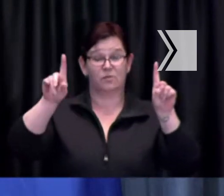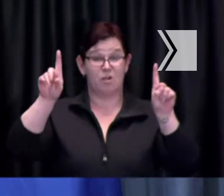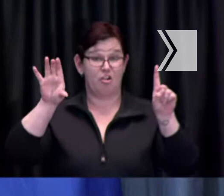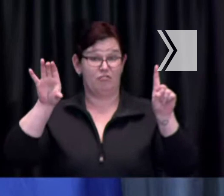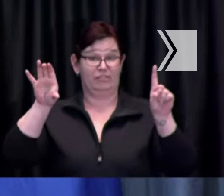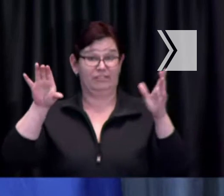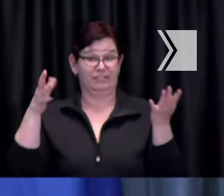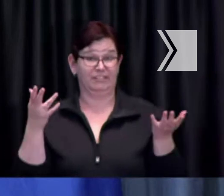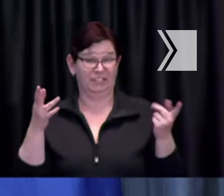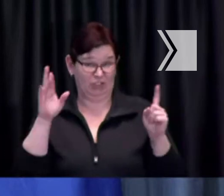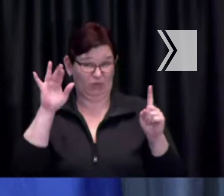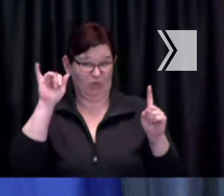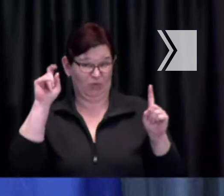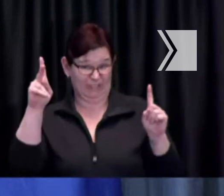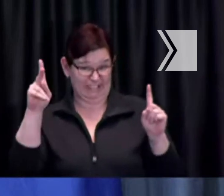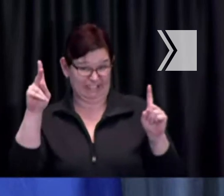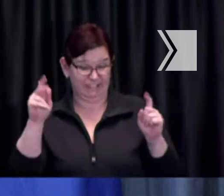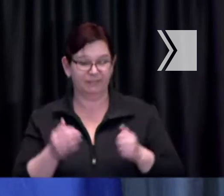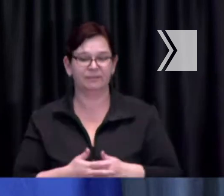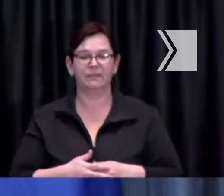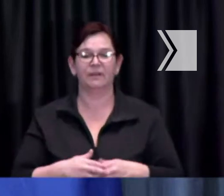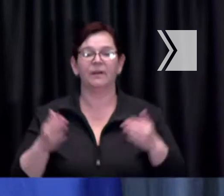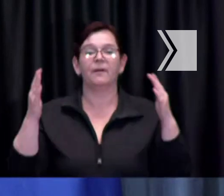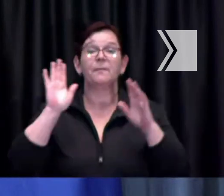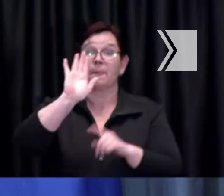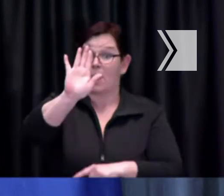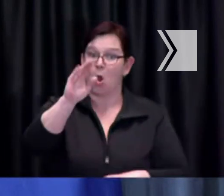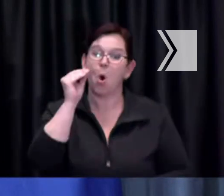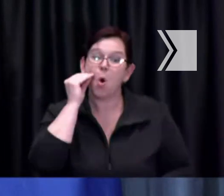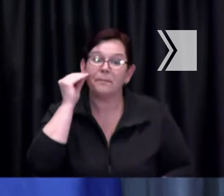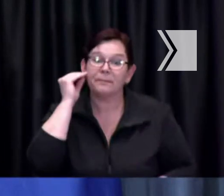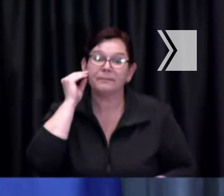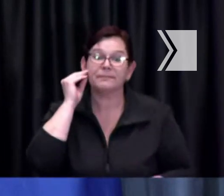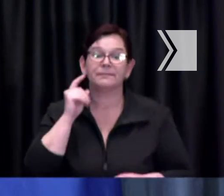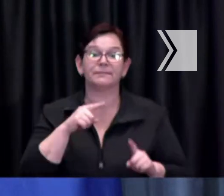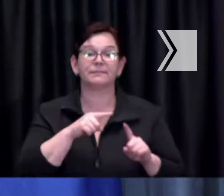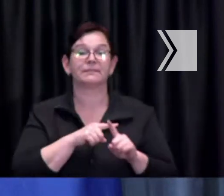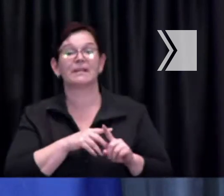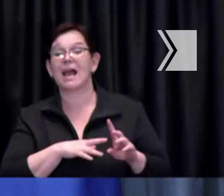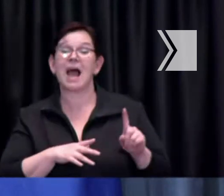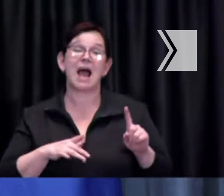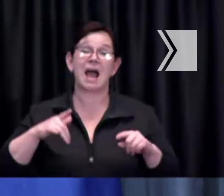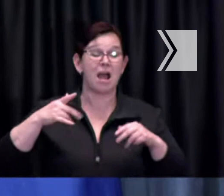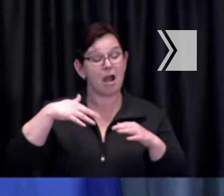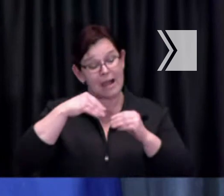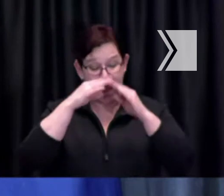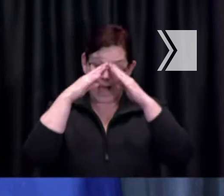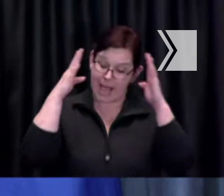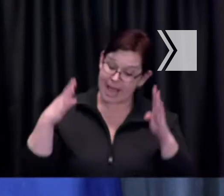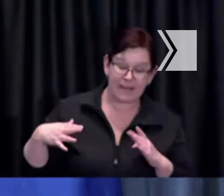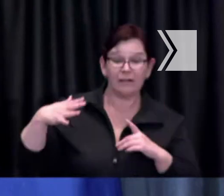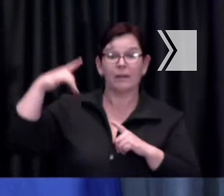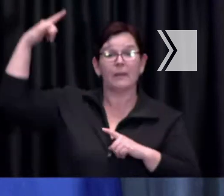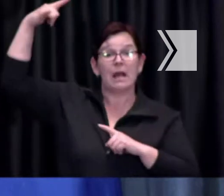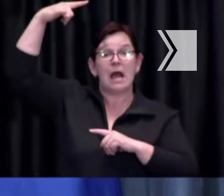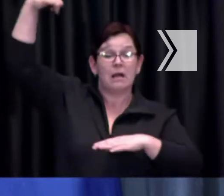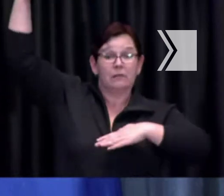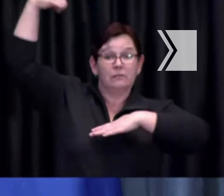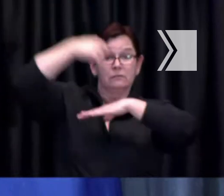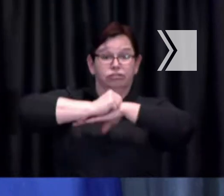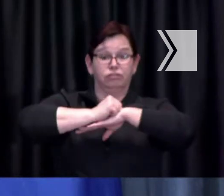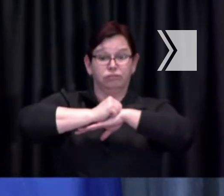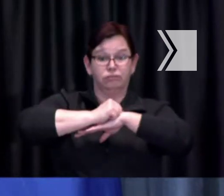The chance of being hit in your home by a crashing airplane is 1 in